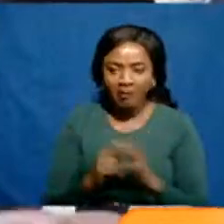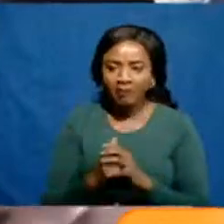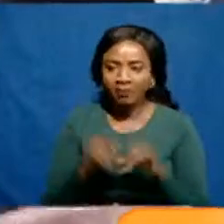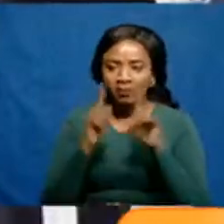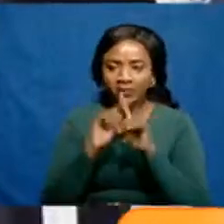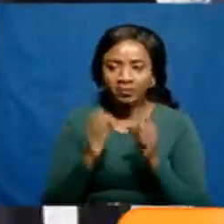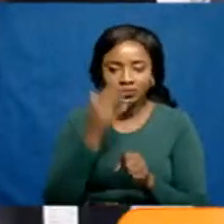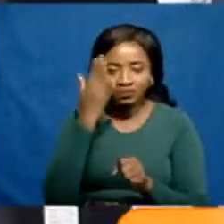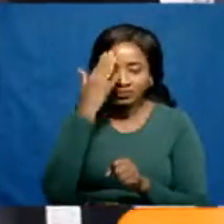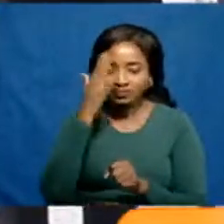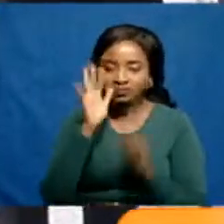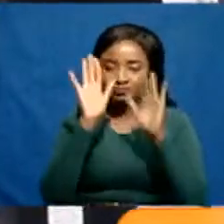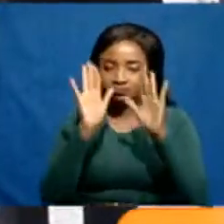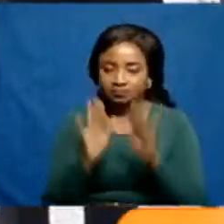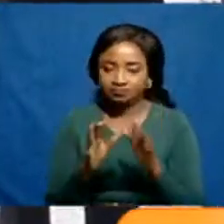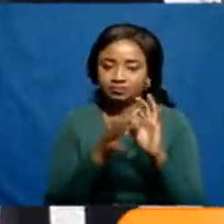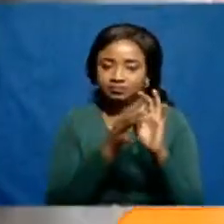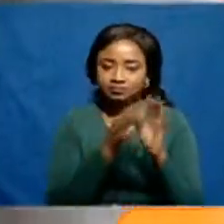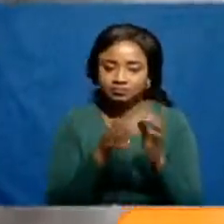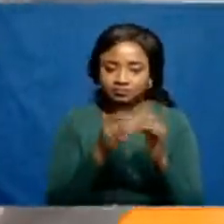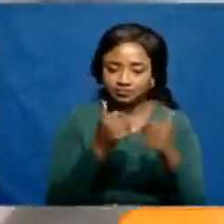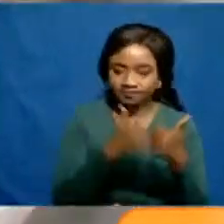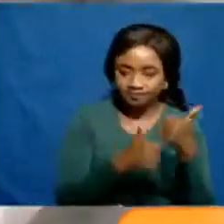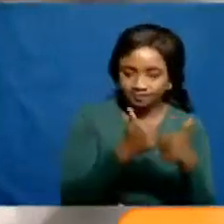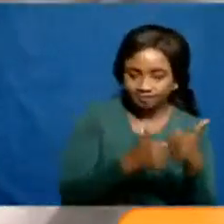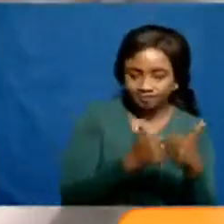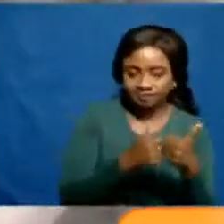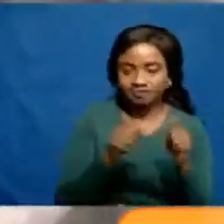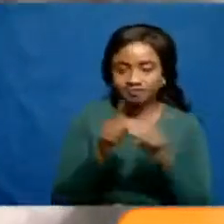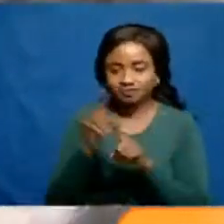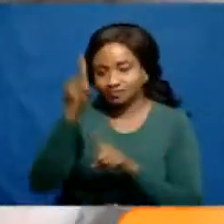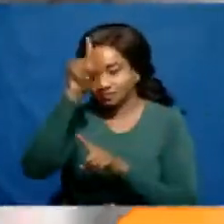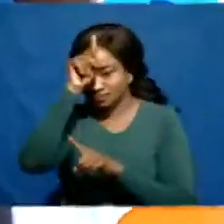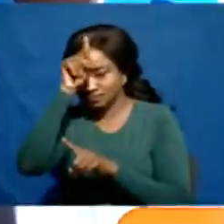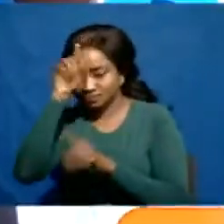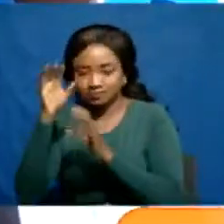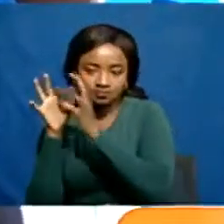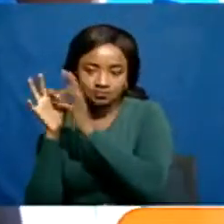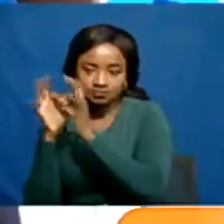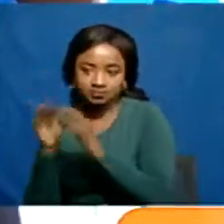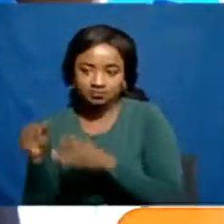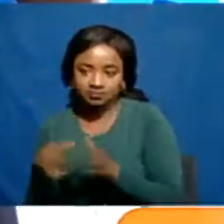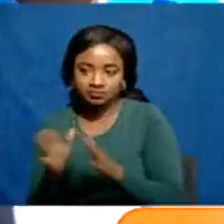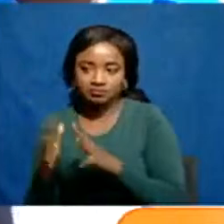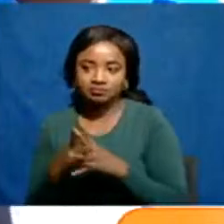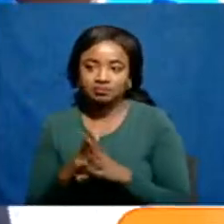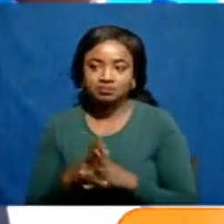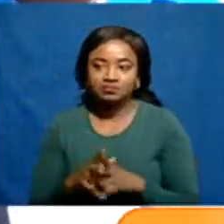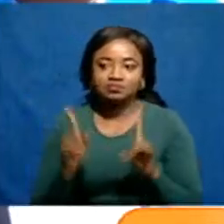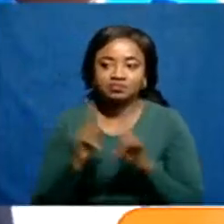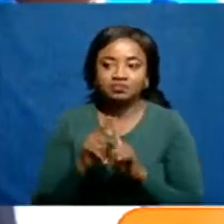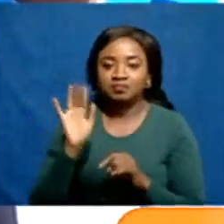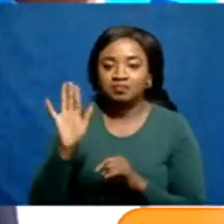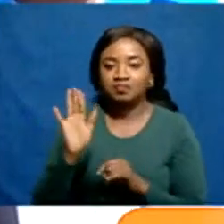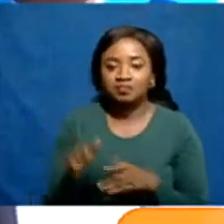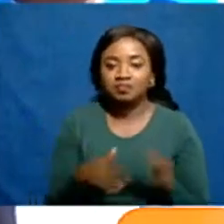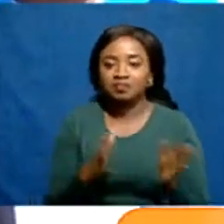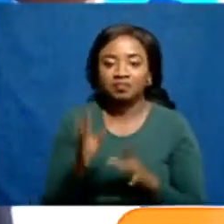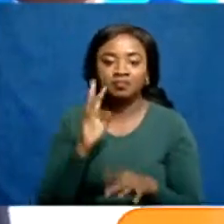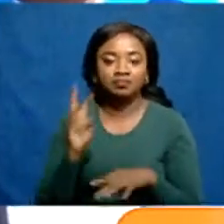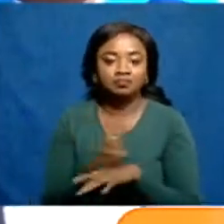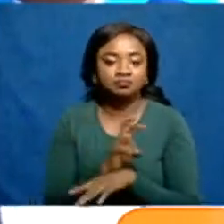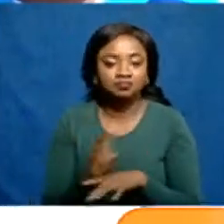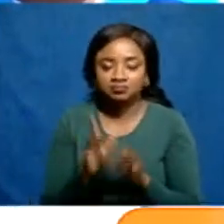of collaboration between scientific and indigenous weather predictions. Ni observation nzuri sana na kama